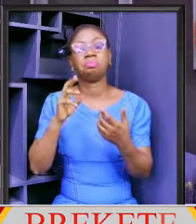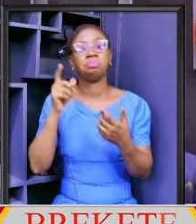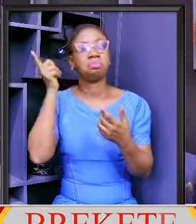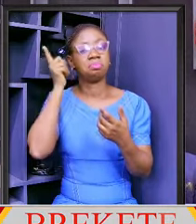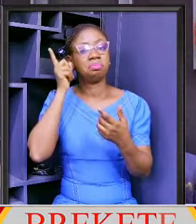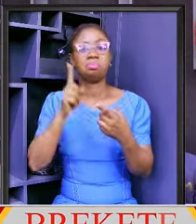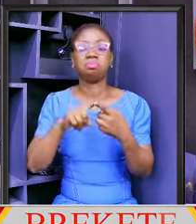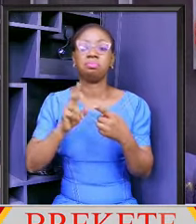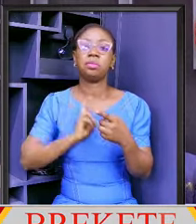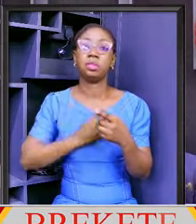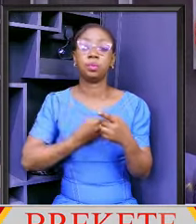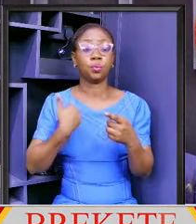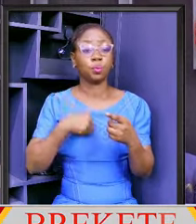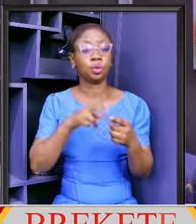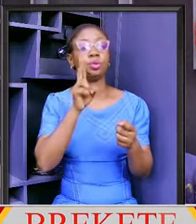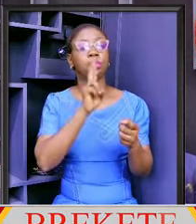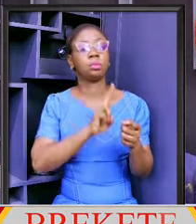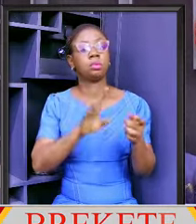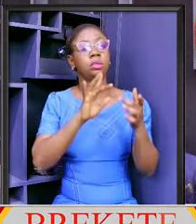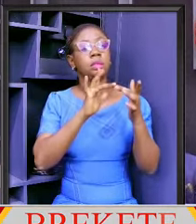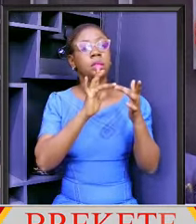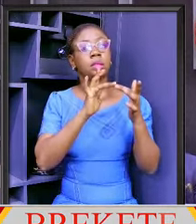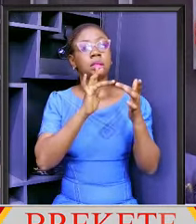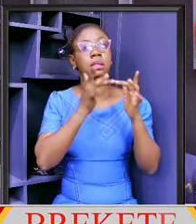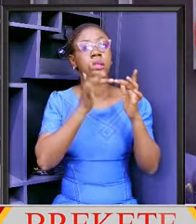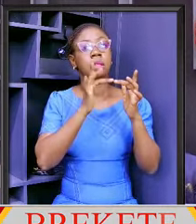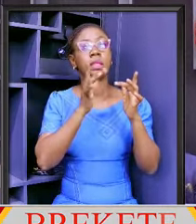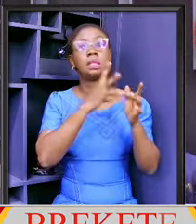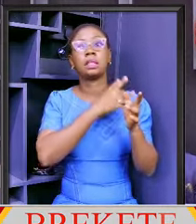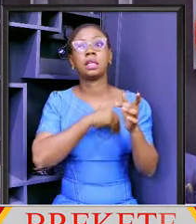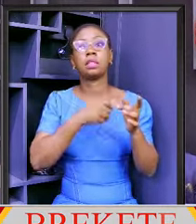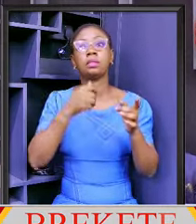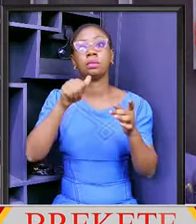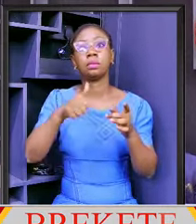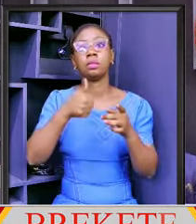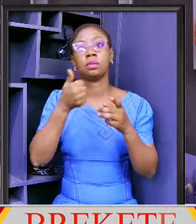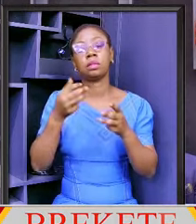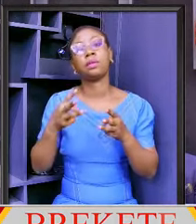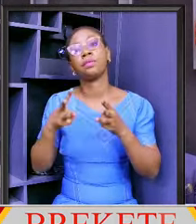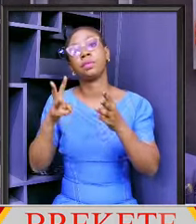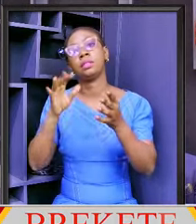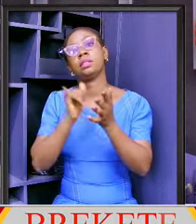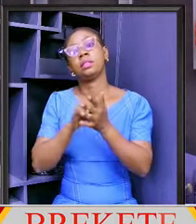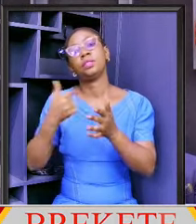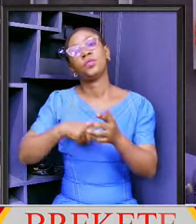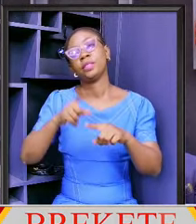use. Yeah. And other means. We will not go expose. Now make